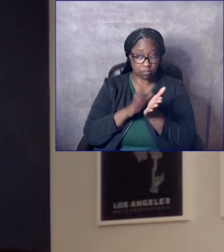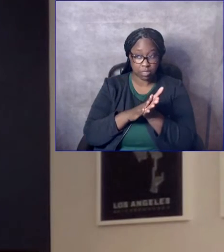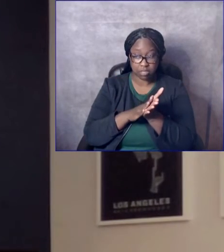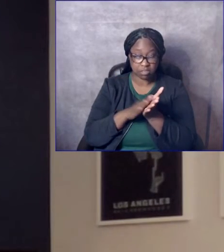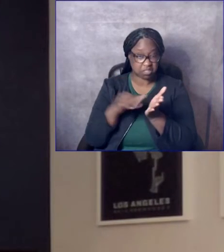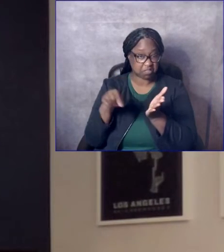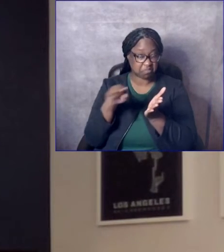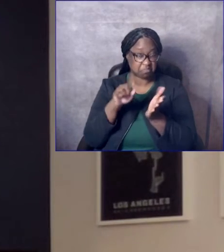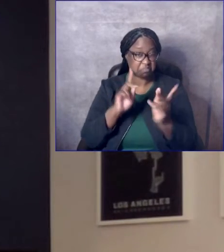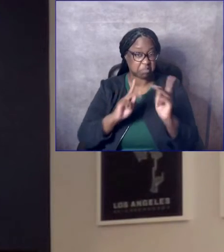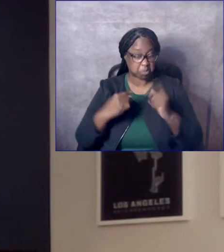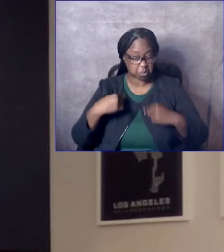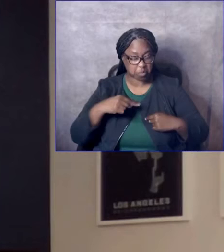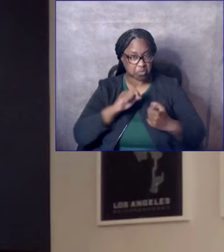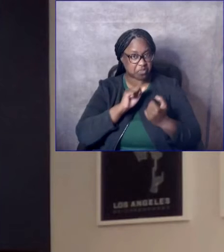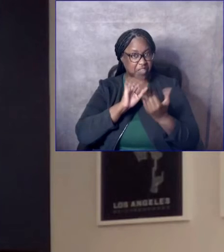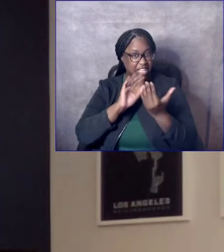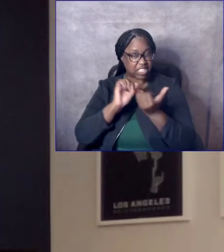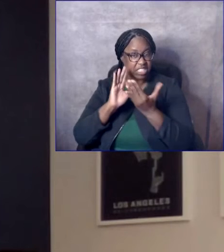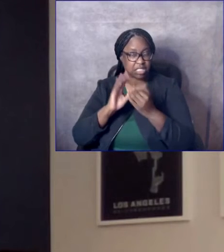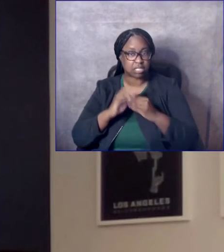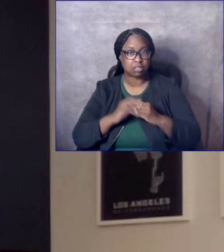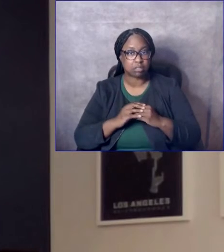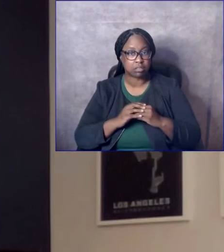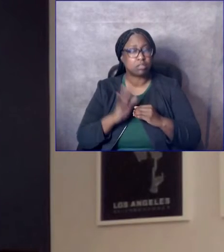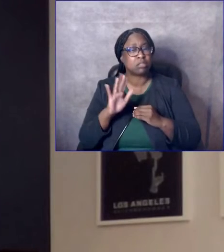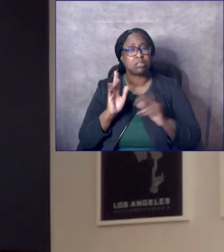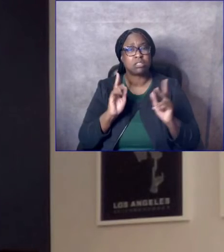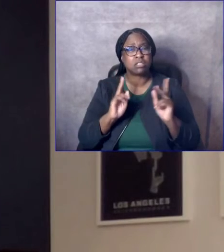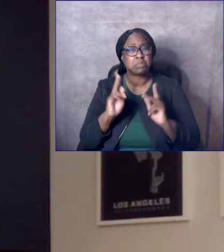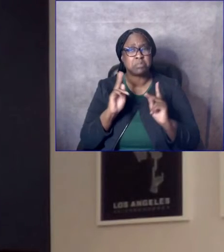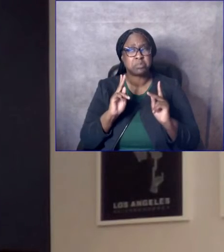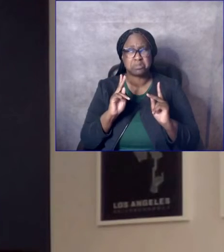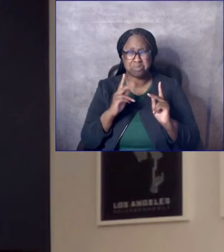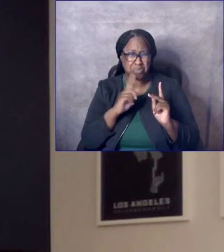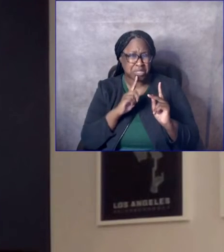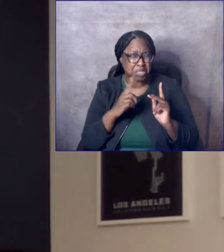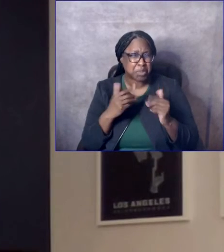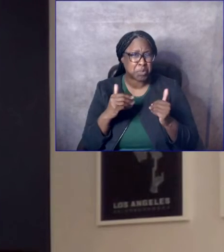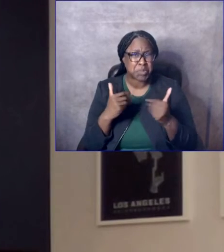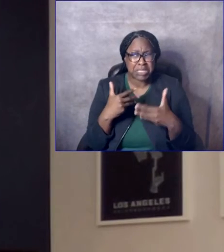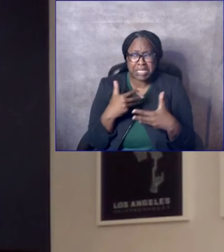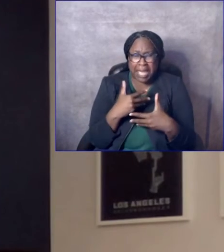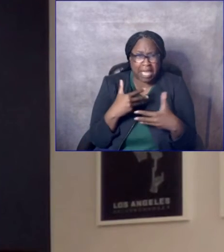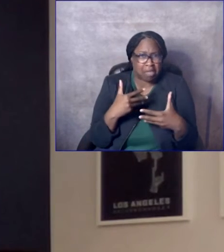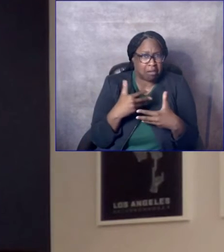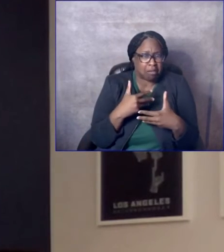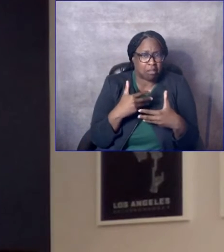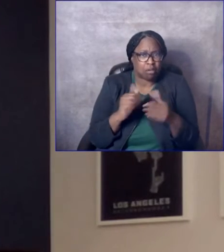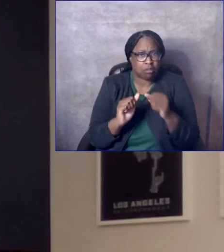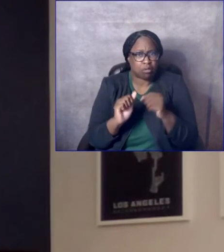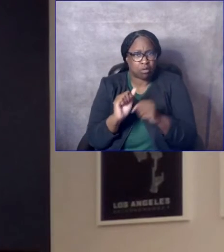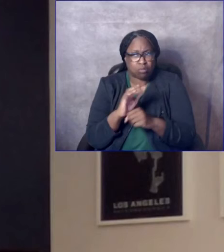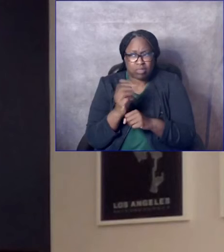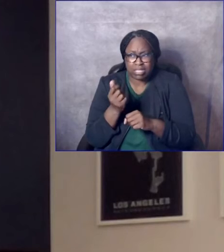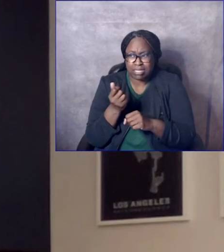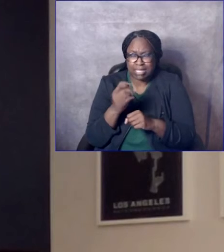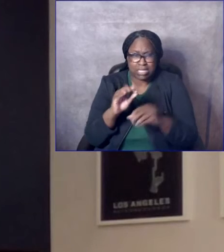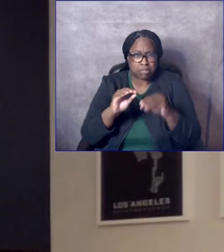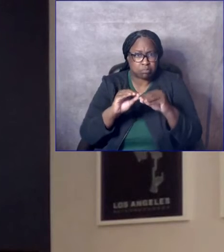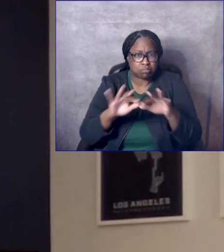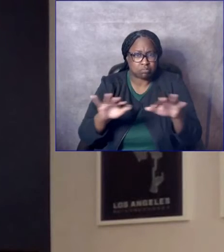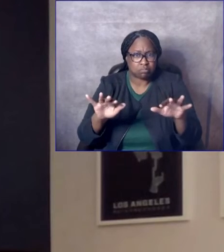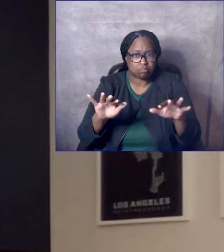time. We were seeing people being really scared because of COVID-19. And the reality was that for many